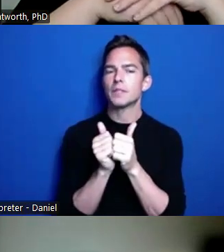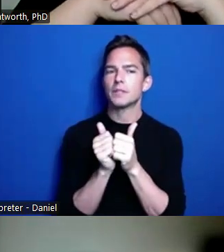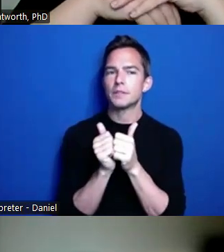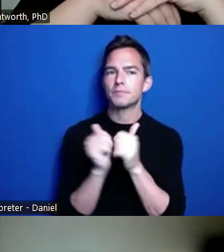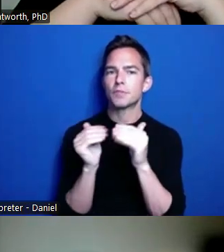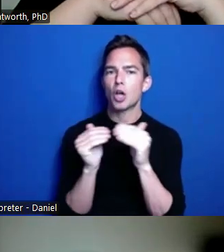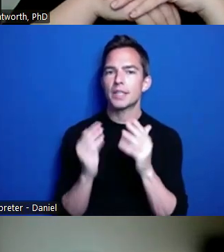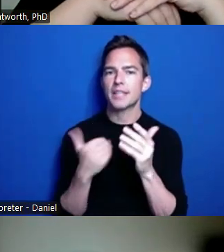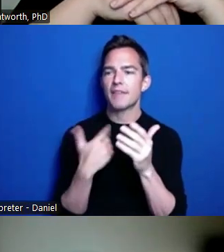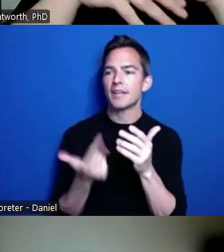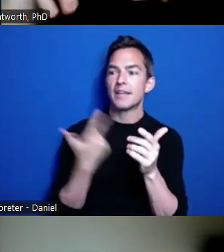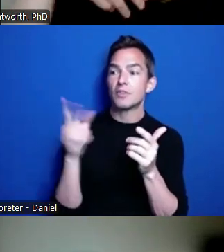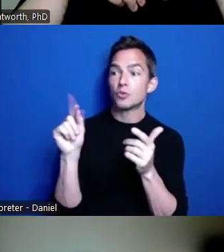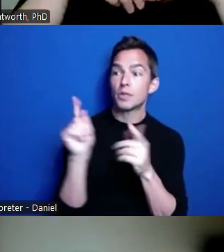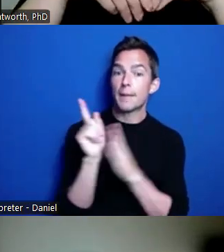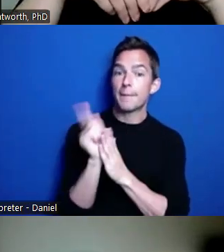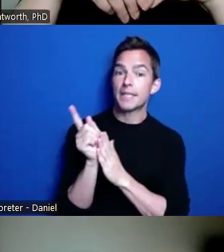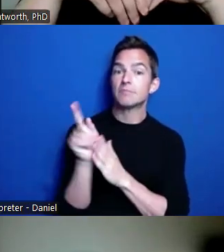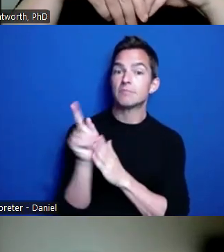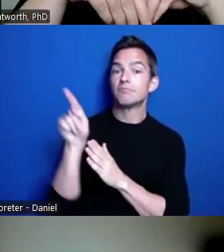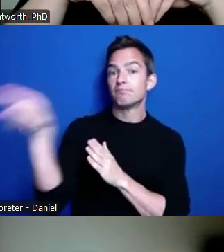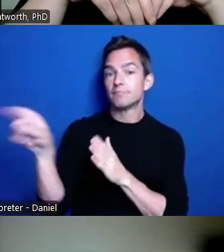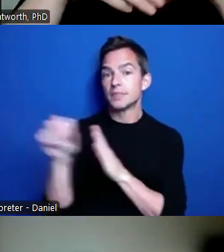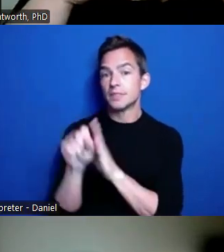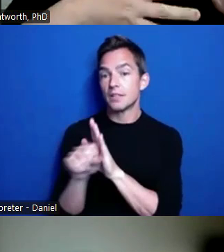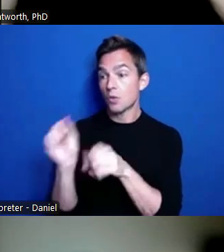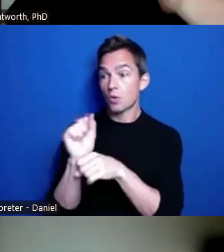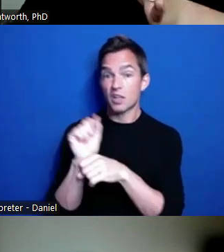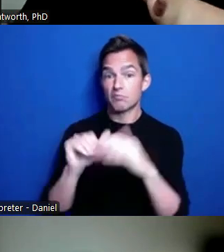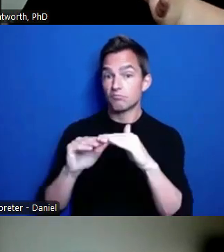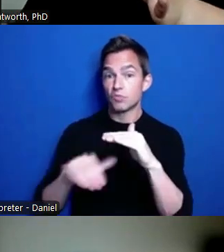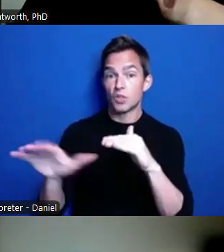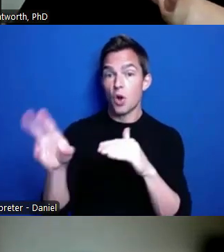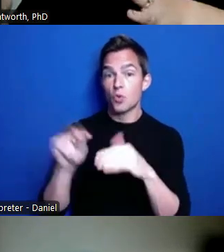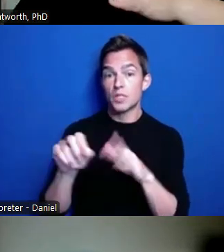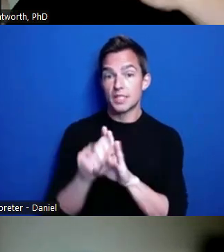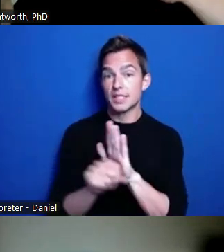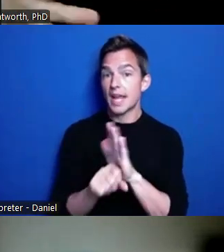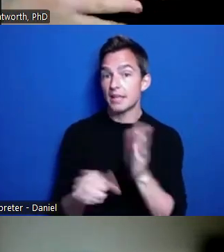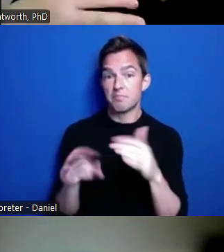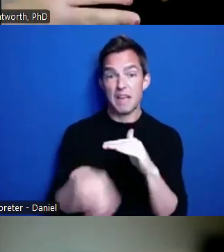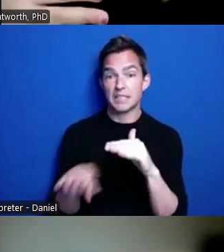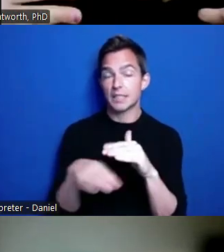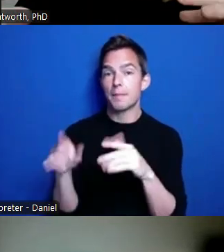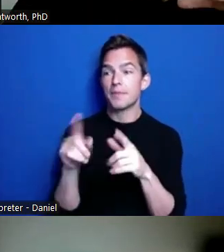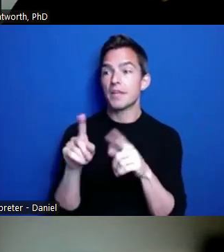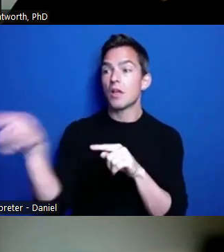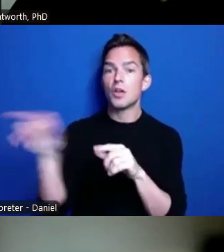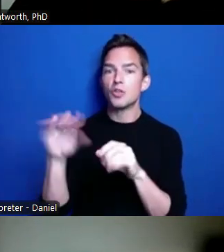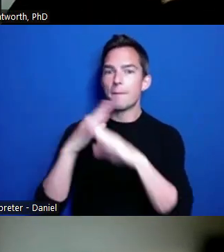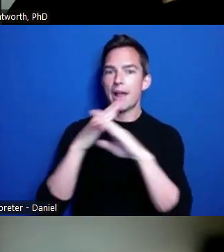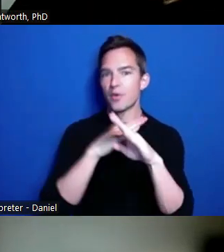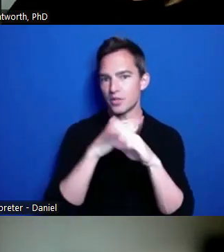20 minutes from another state, and that it's really easy if they're working within their own state, but to be able to go across the state lines and have no barriers